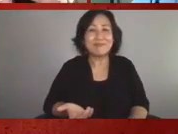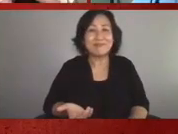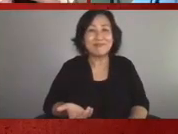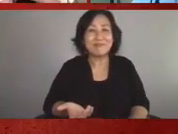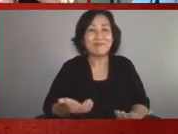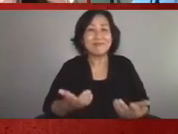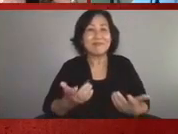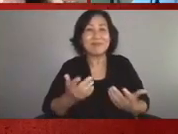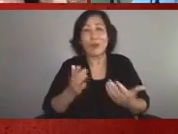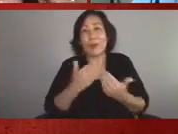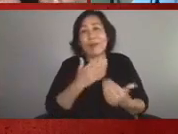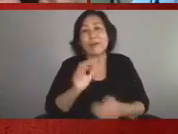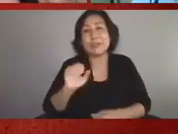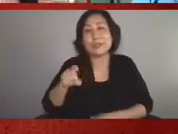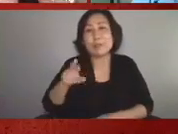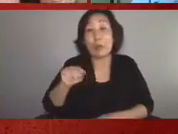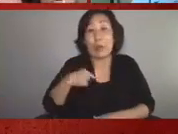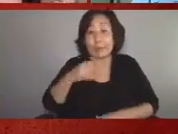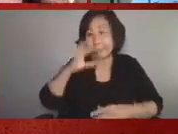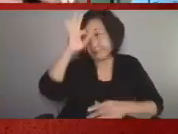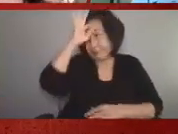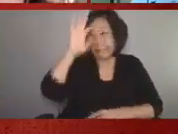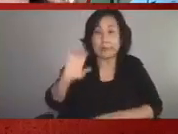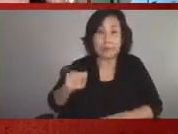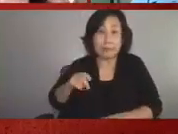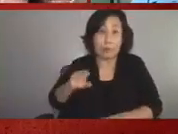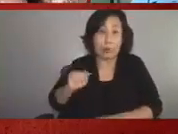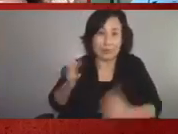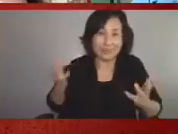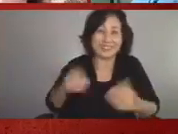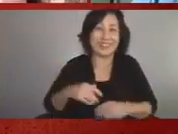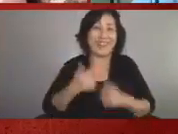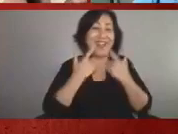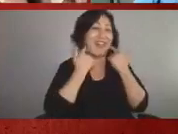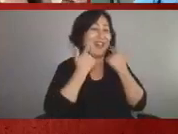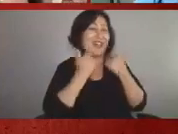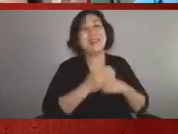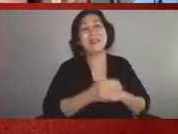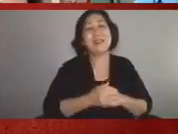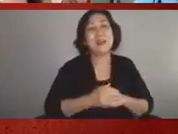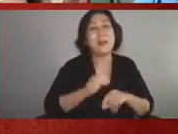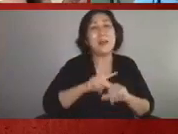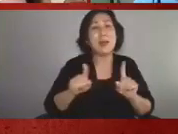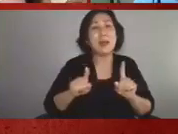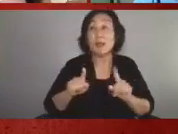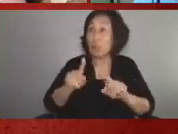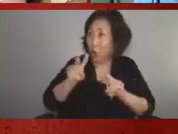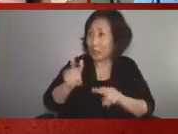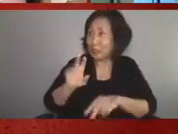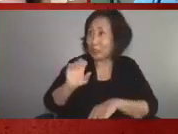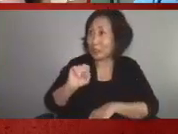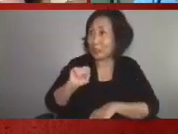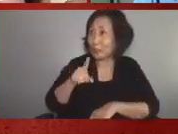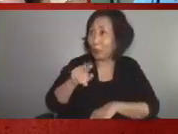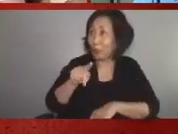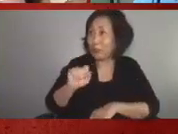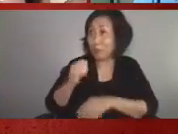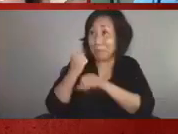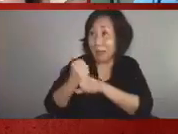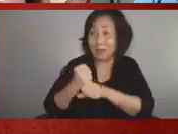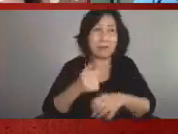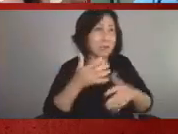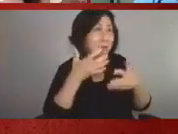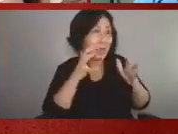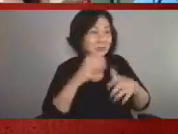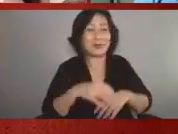this whatever the sport. I don't know because I'm not. Watching sports. I'm like, why?